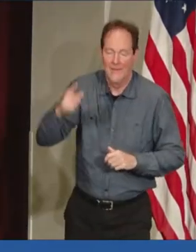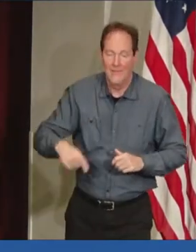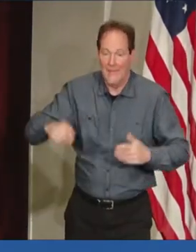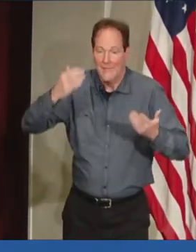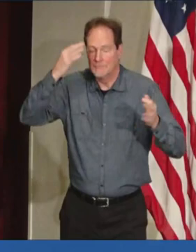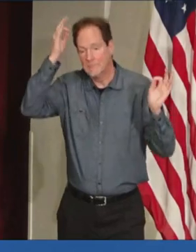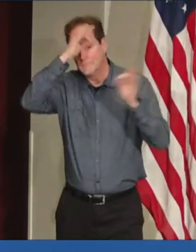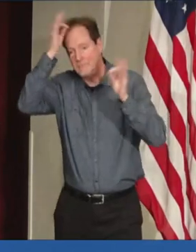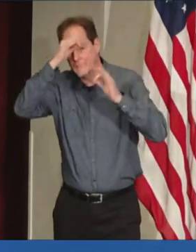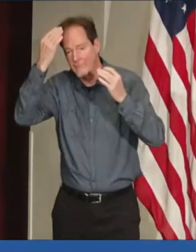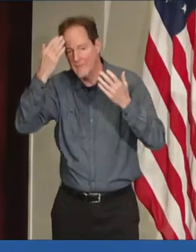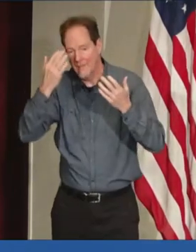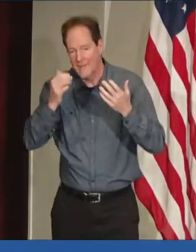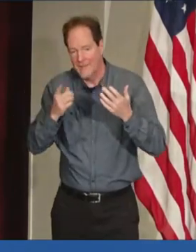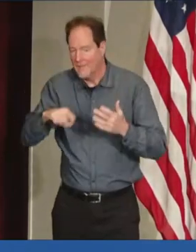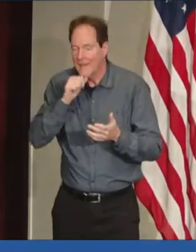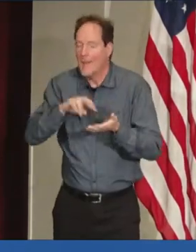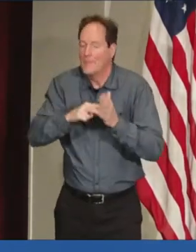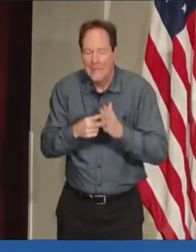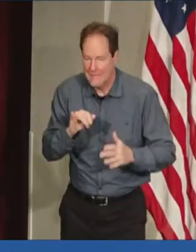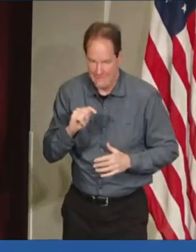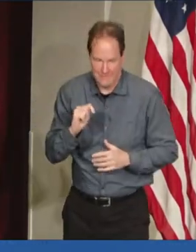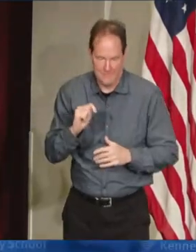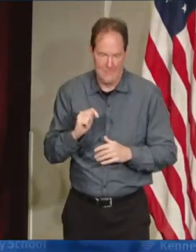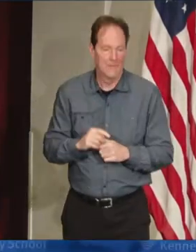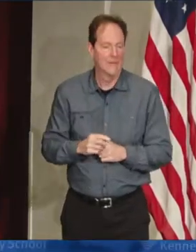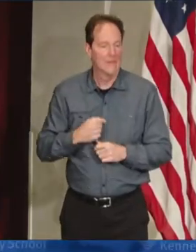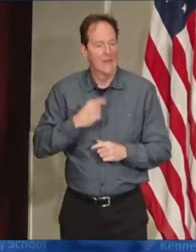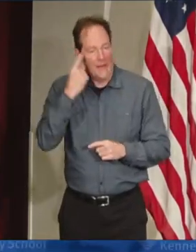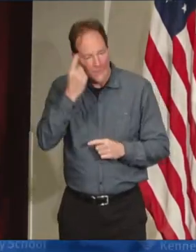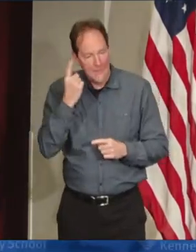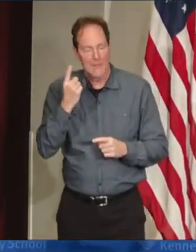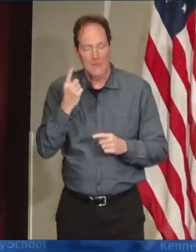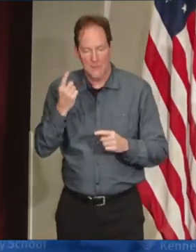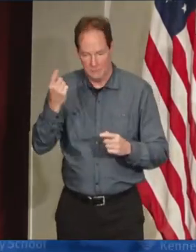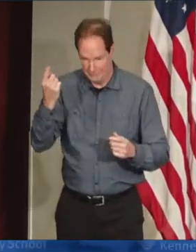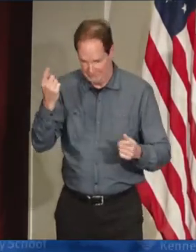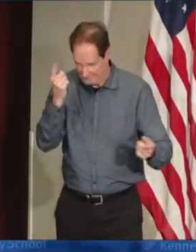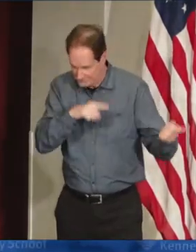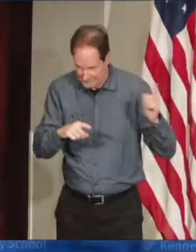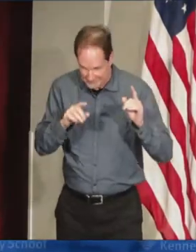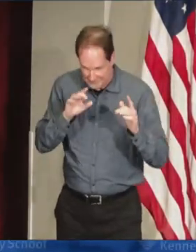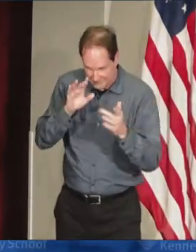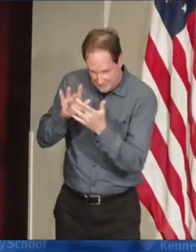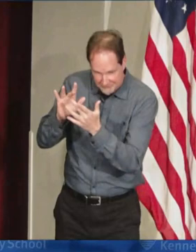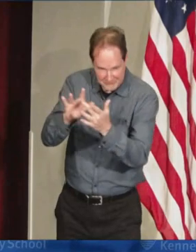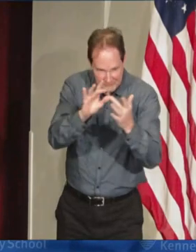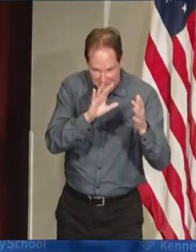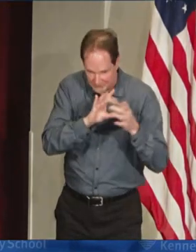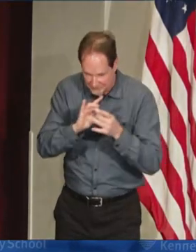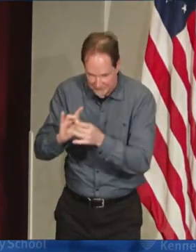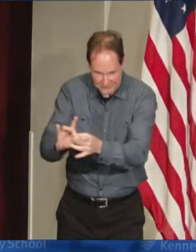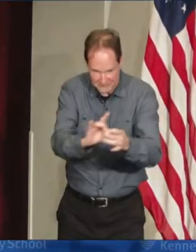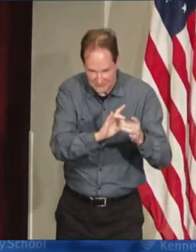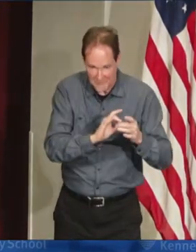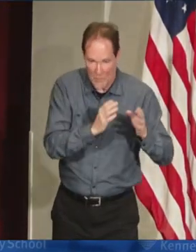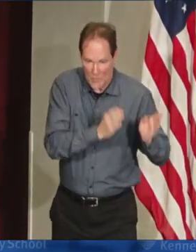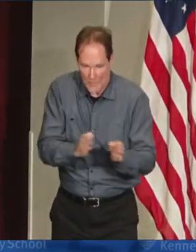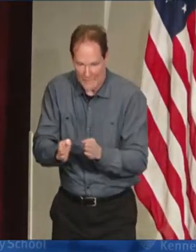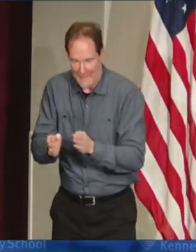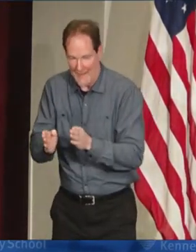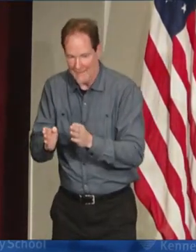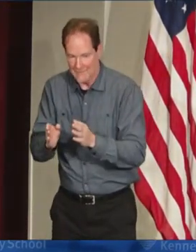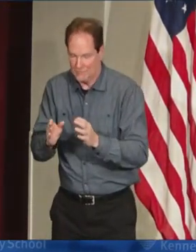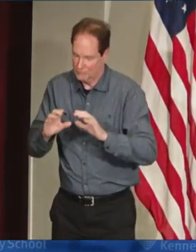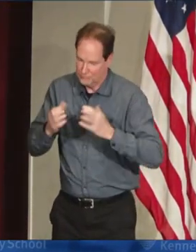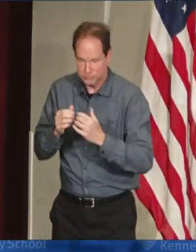They didn't mean it. So I think organizing was something that came about naturally from looking at